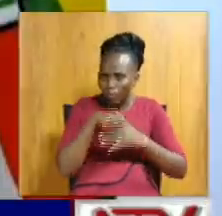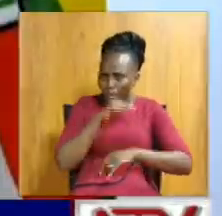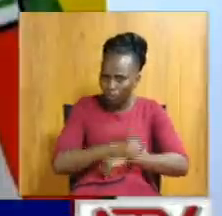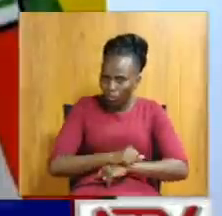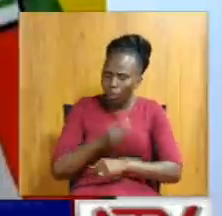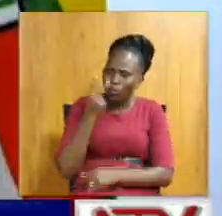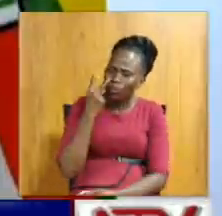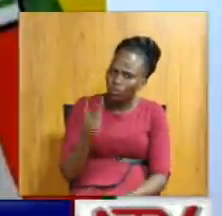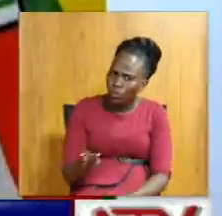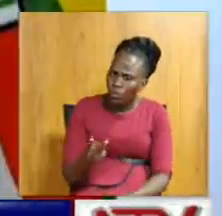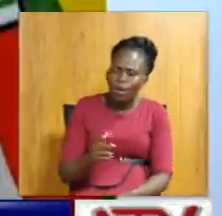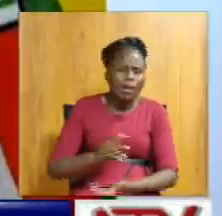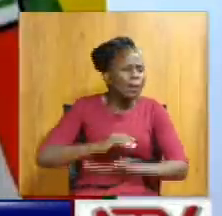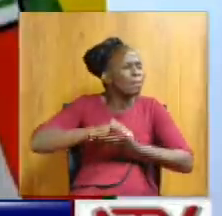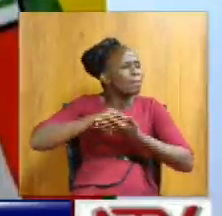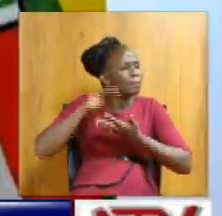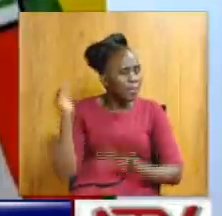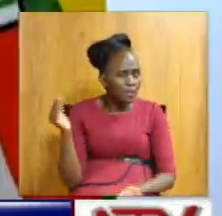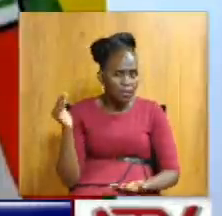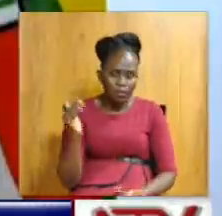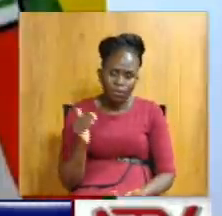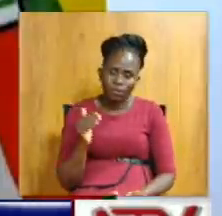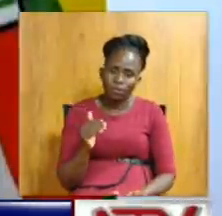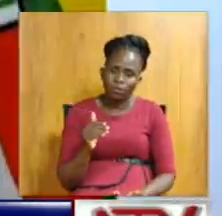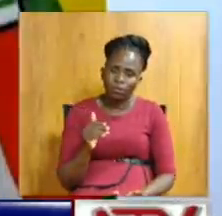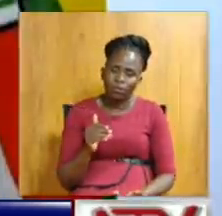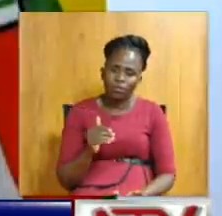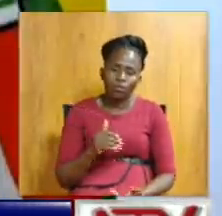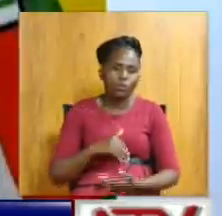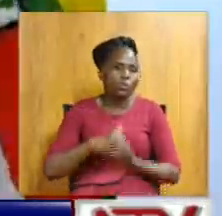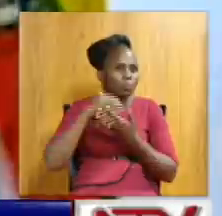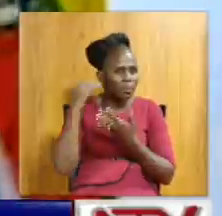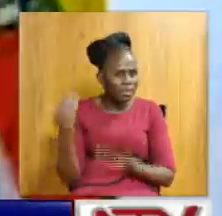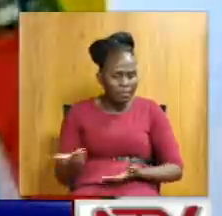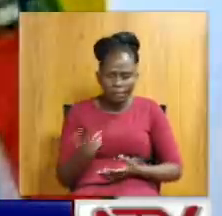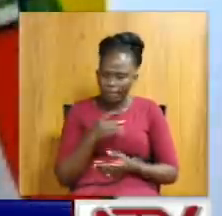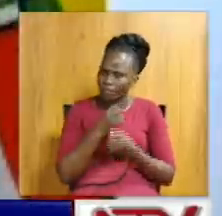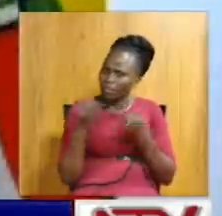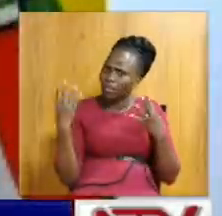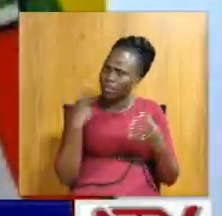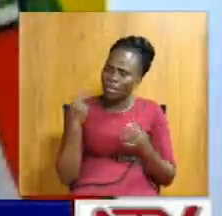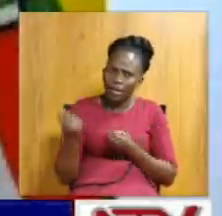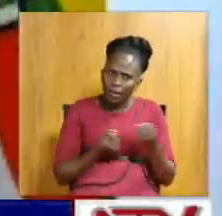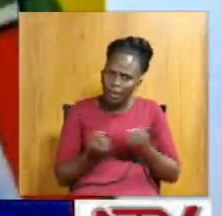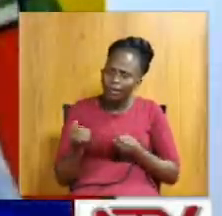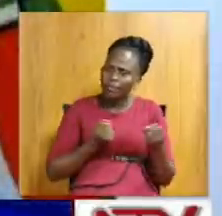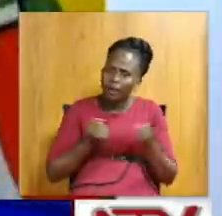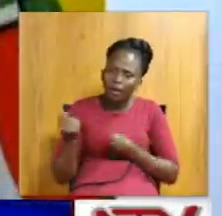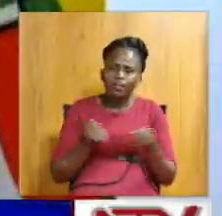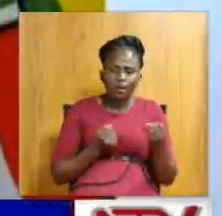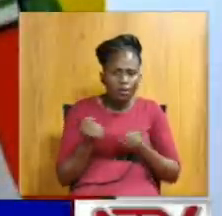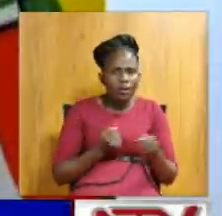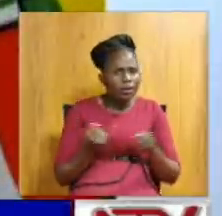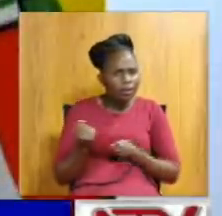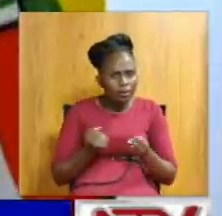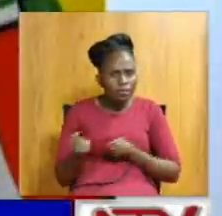a large of cars at the home. It was a marriage or